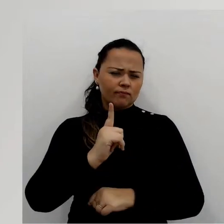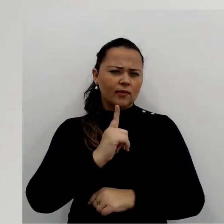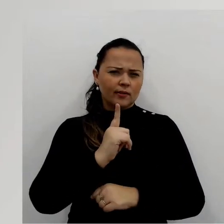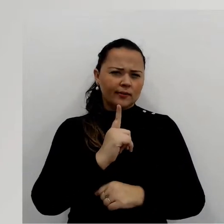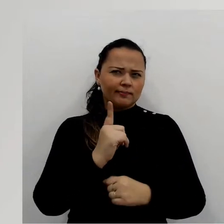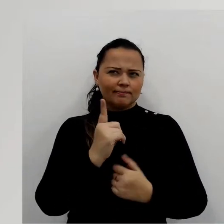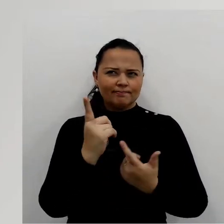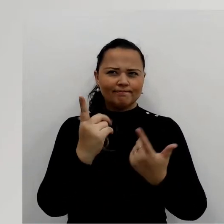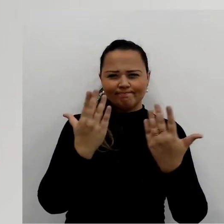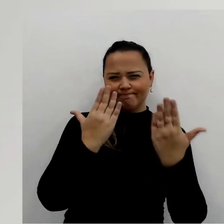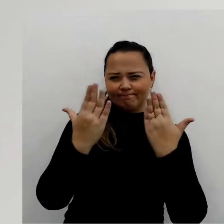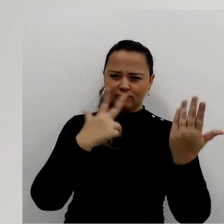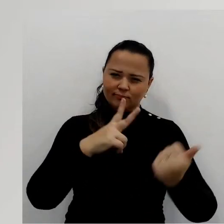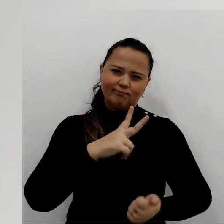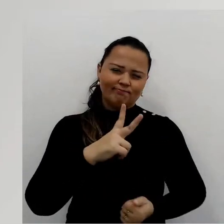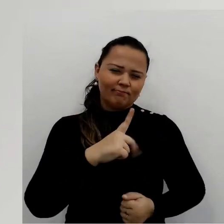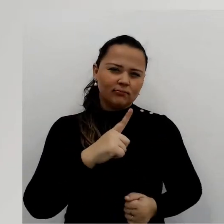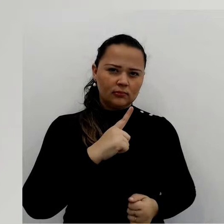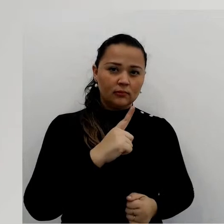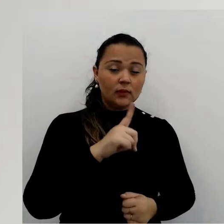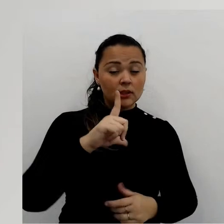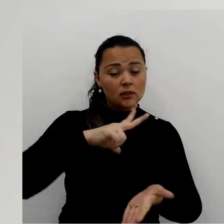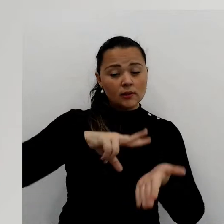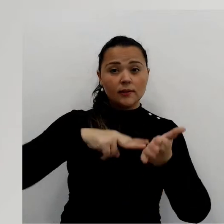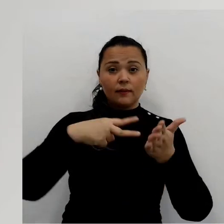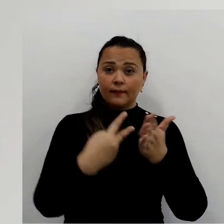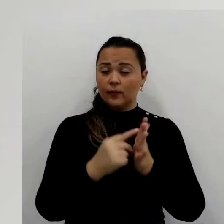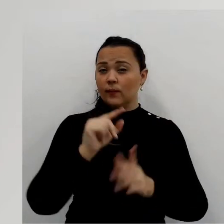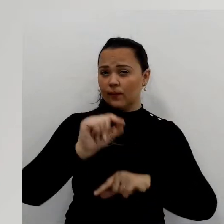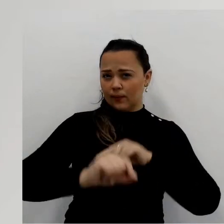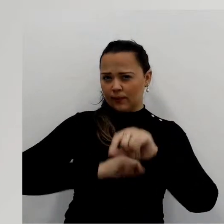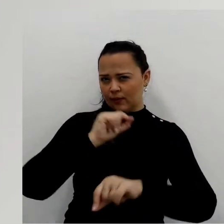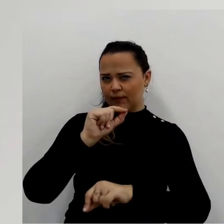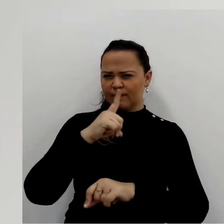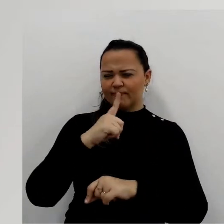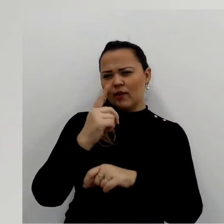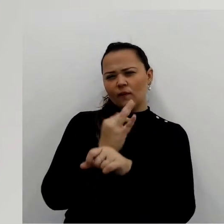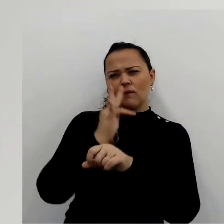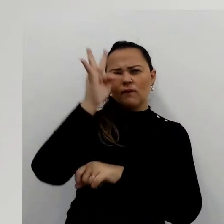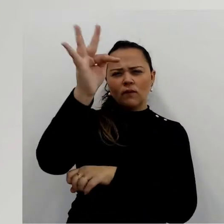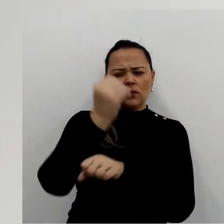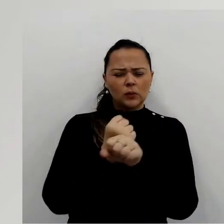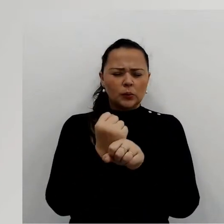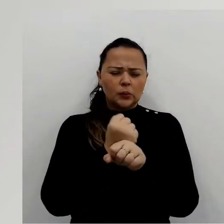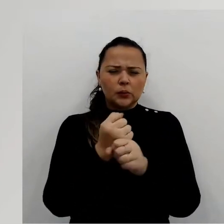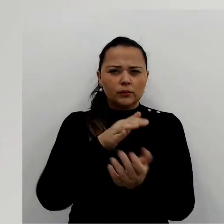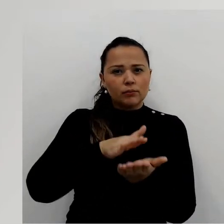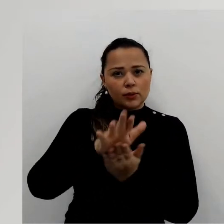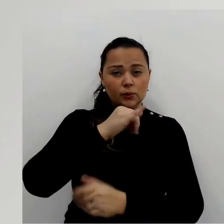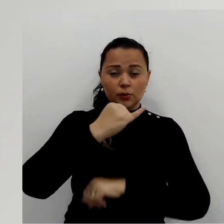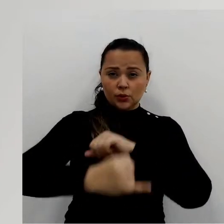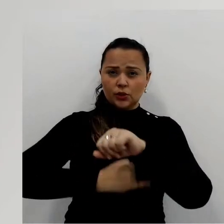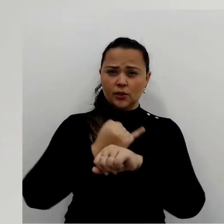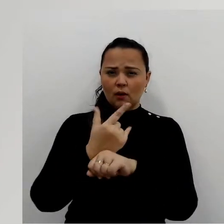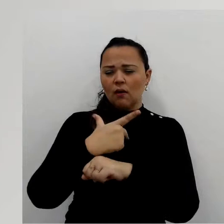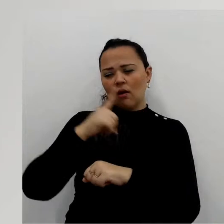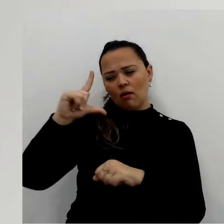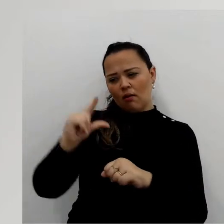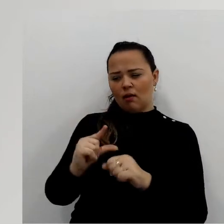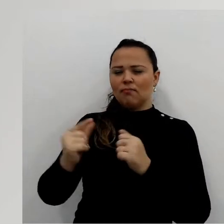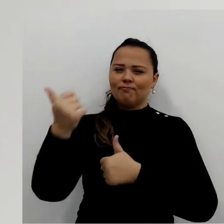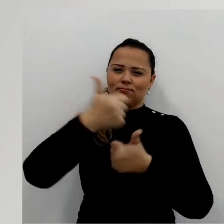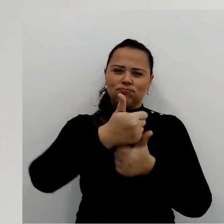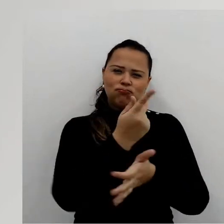that means then that for very long runs, digital printing is less effective than offset. So that's why most